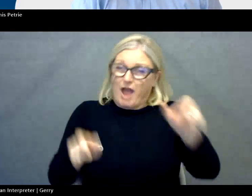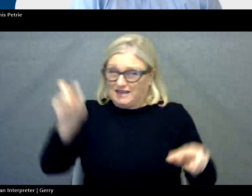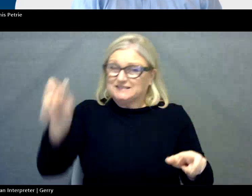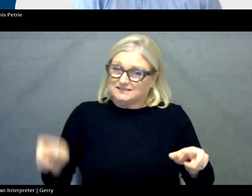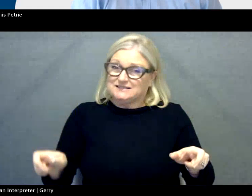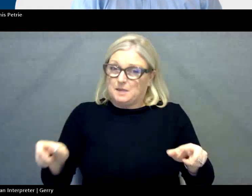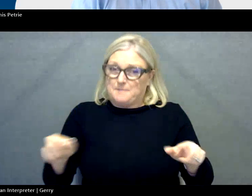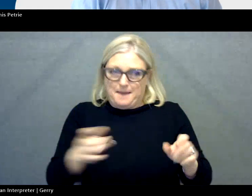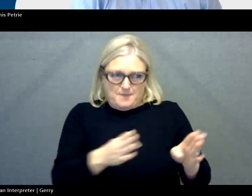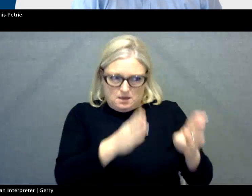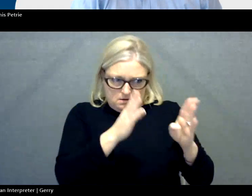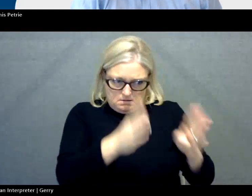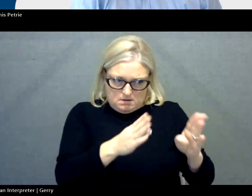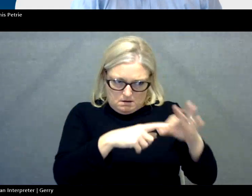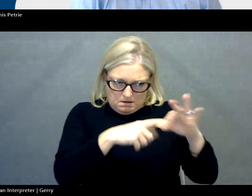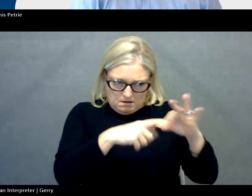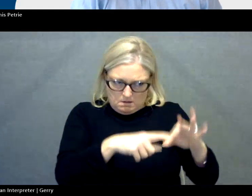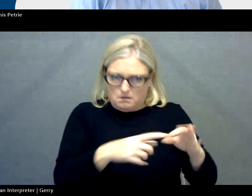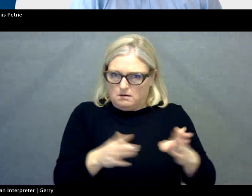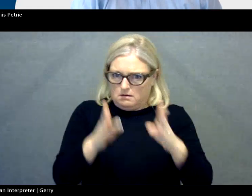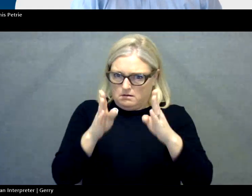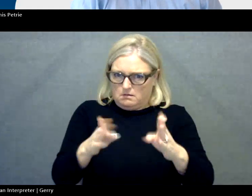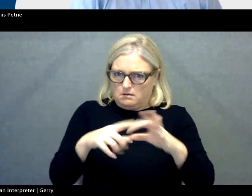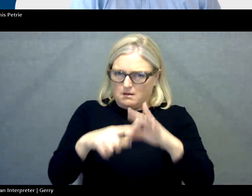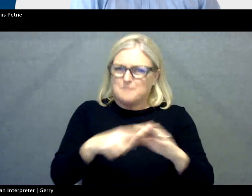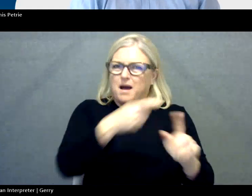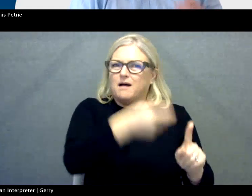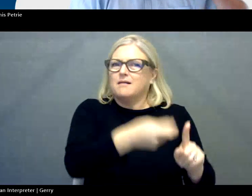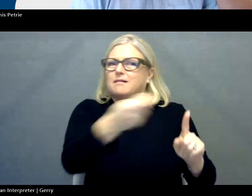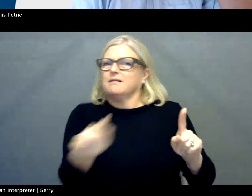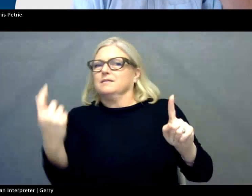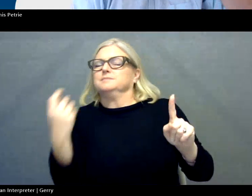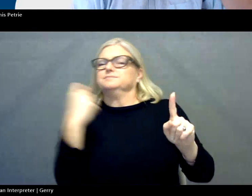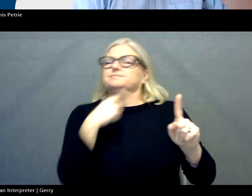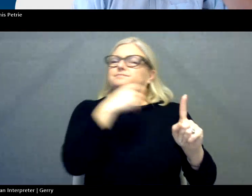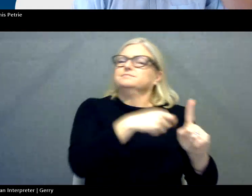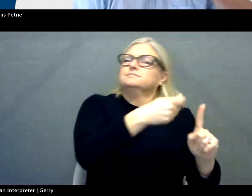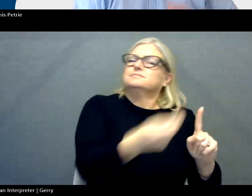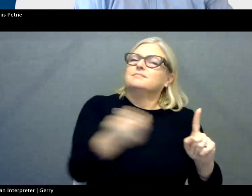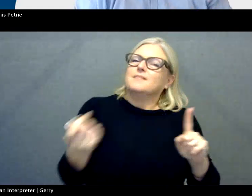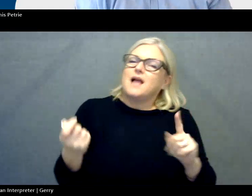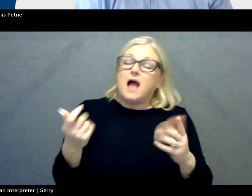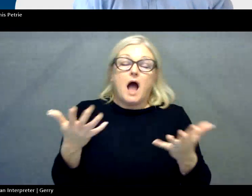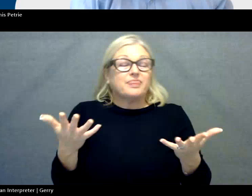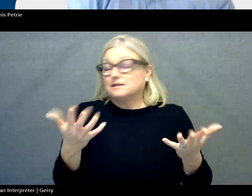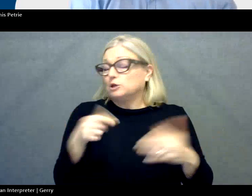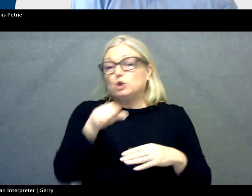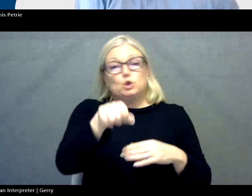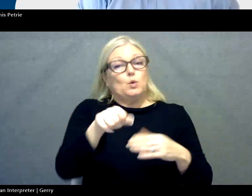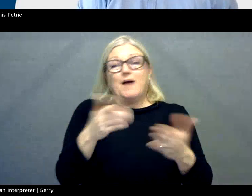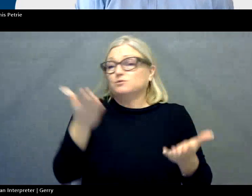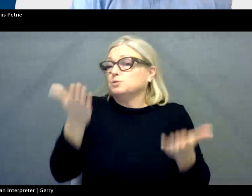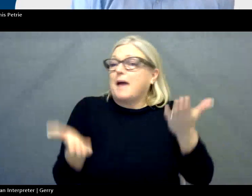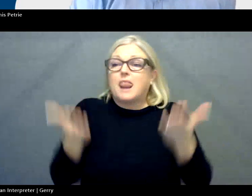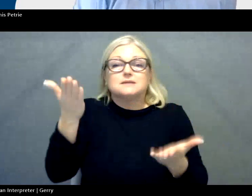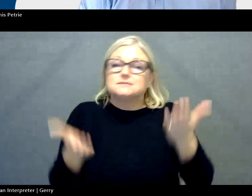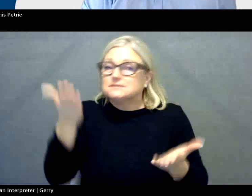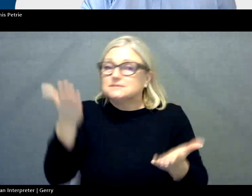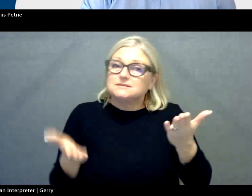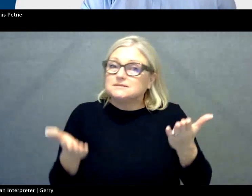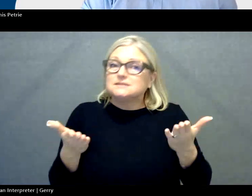of those temporal effects. So I think it's a trade-off, like all of them, between your capacity to collect